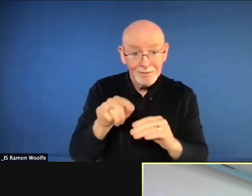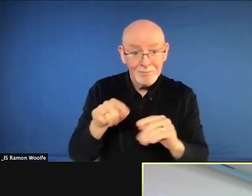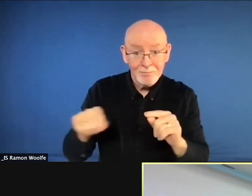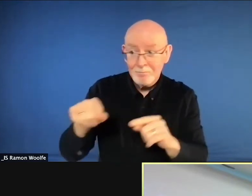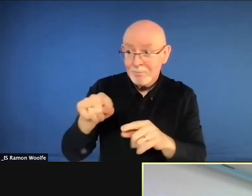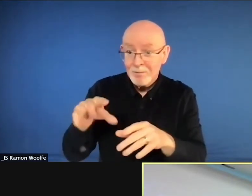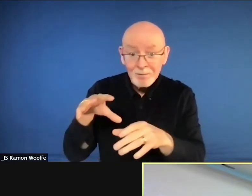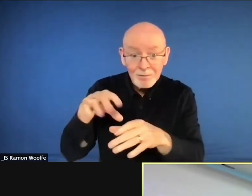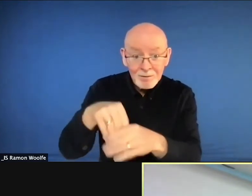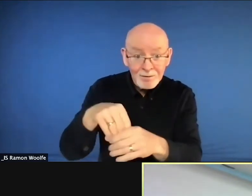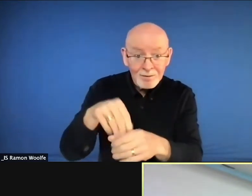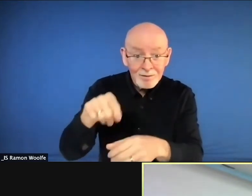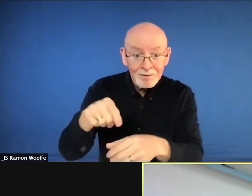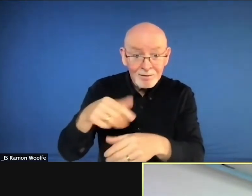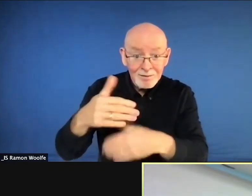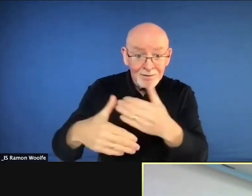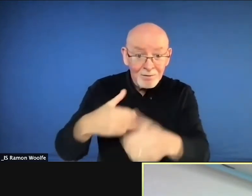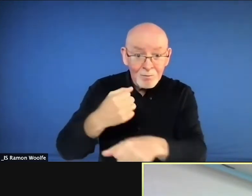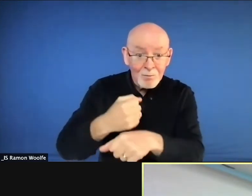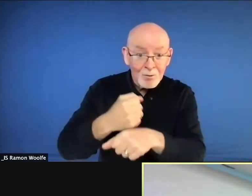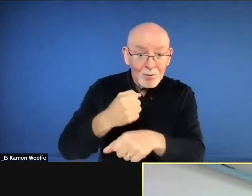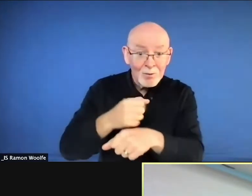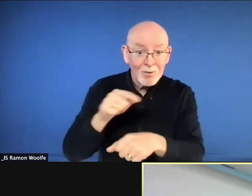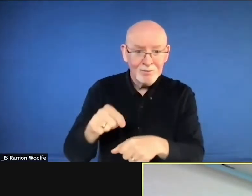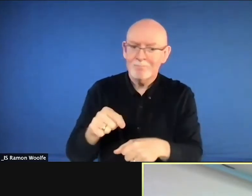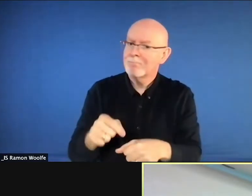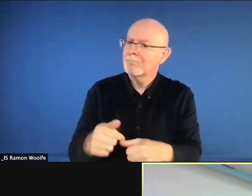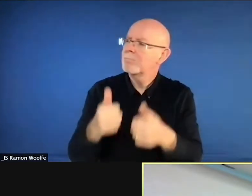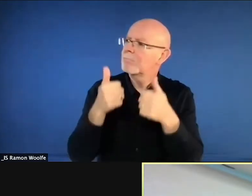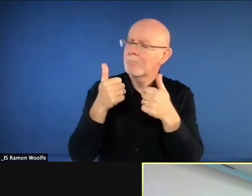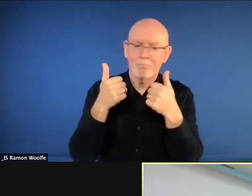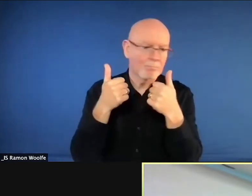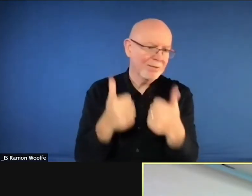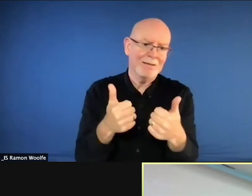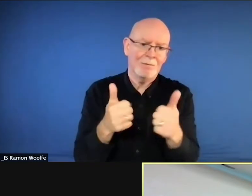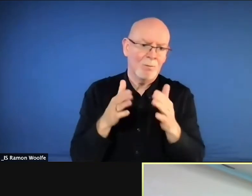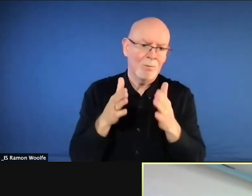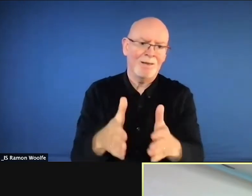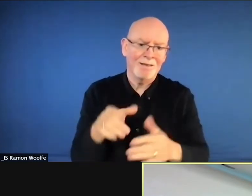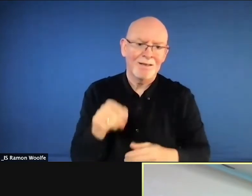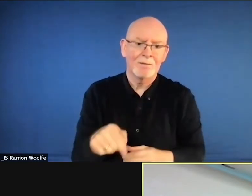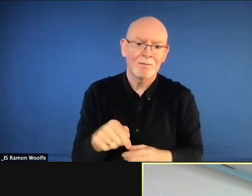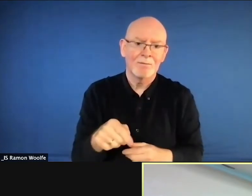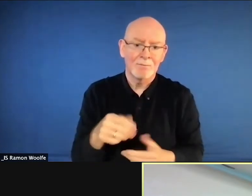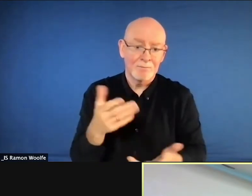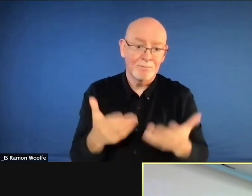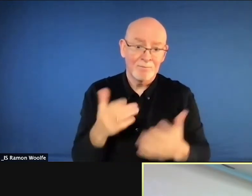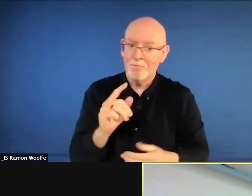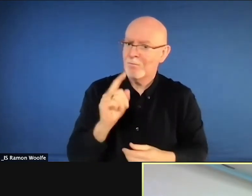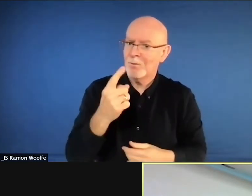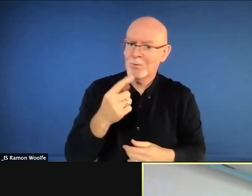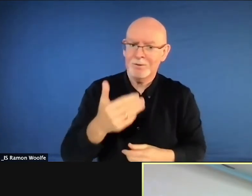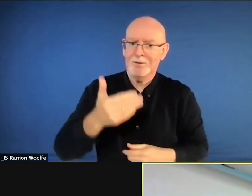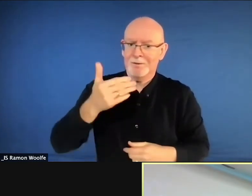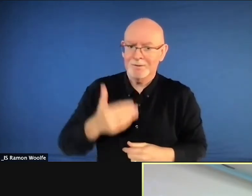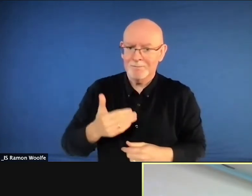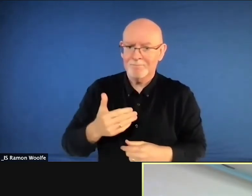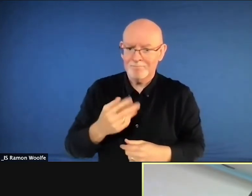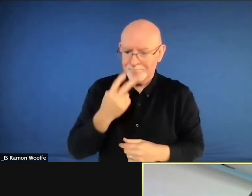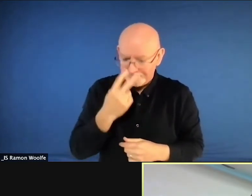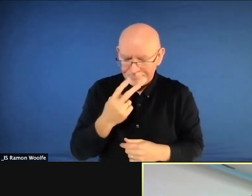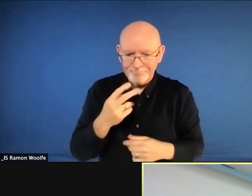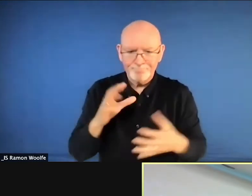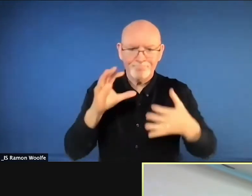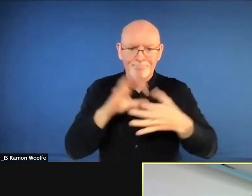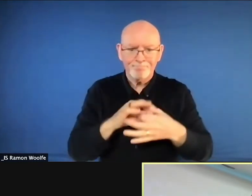way probably to even start with the principle of do no harm. That's probably the best way to